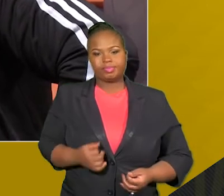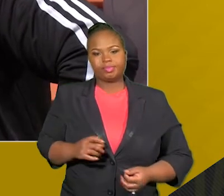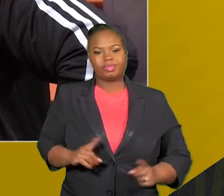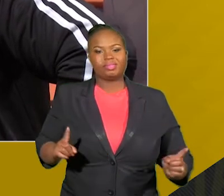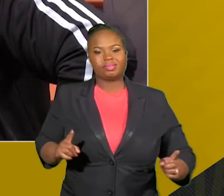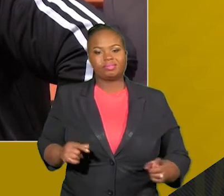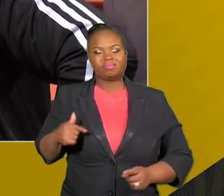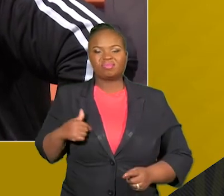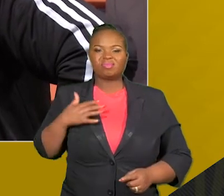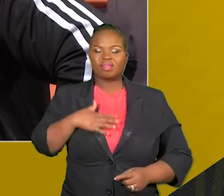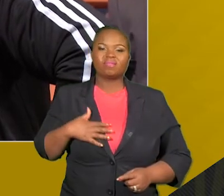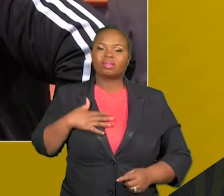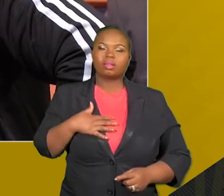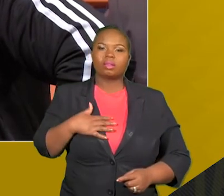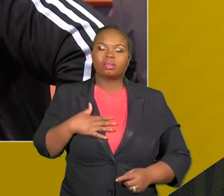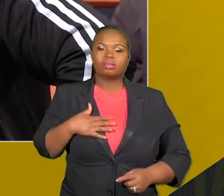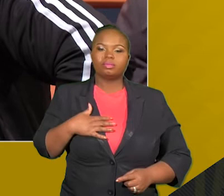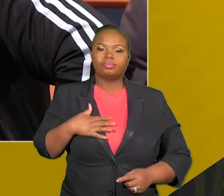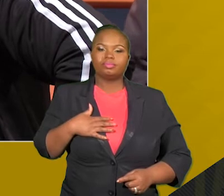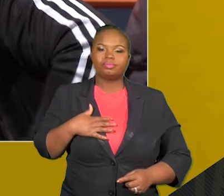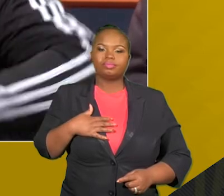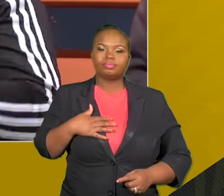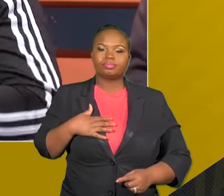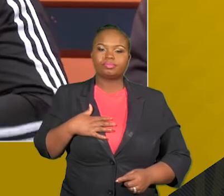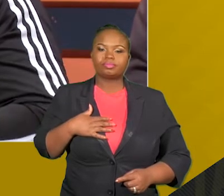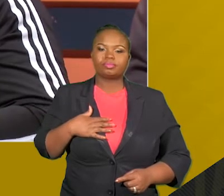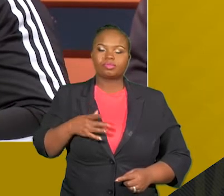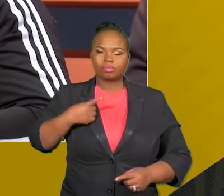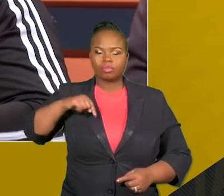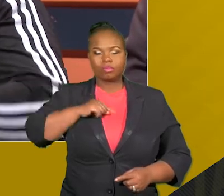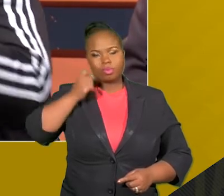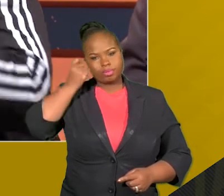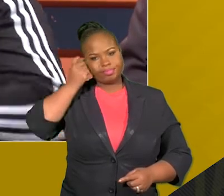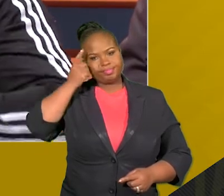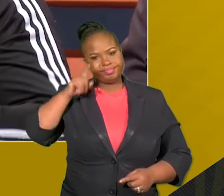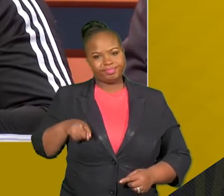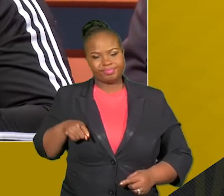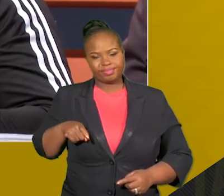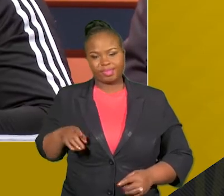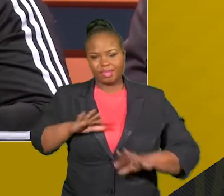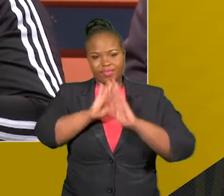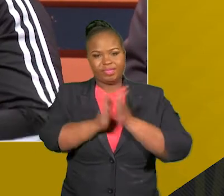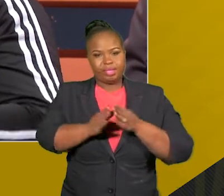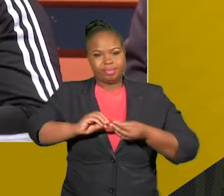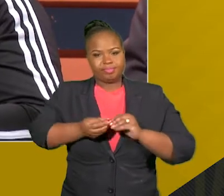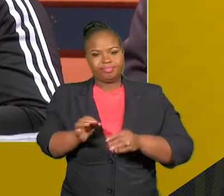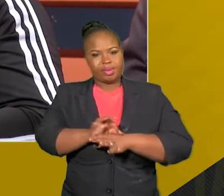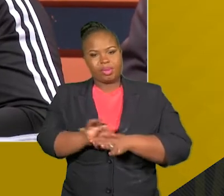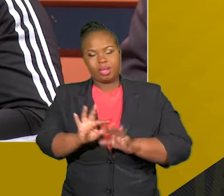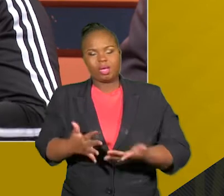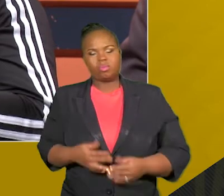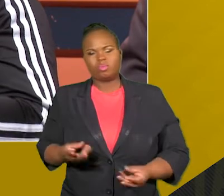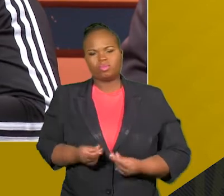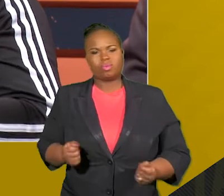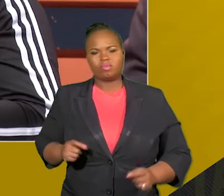feel until a man and until we understand how this was put together, we will never be able to deal with